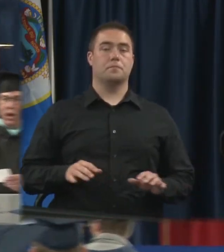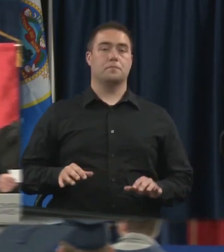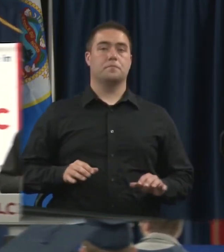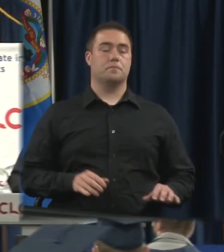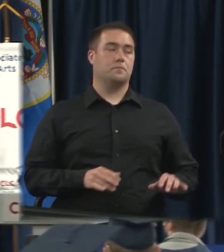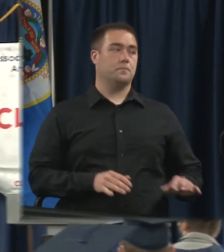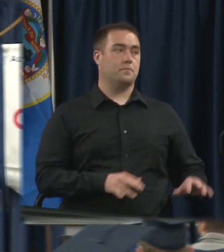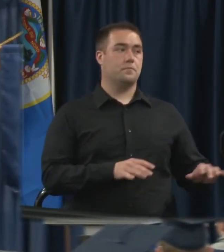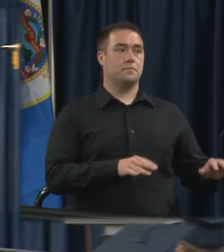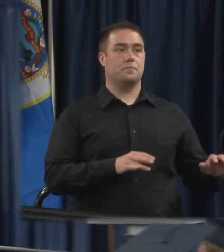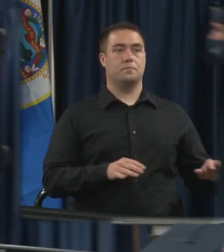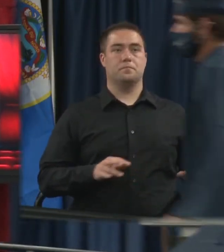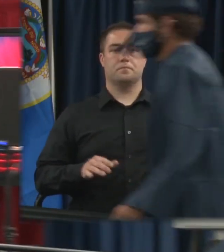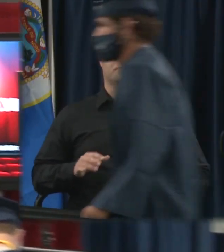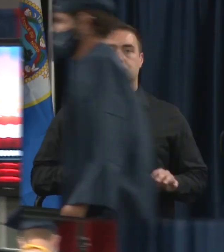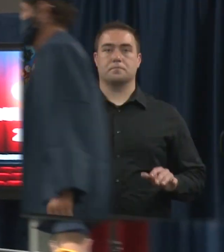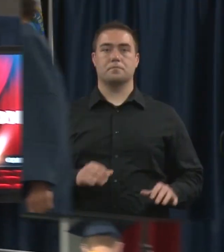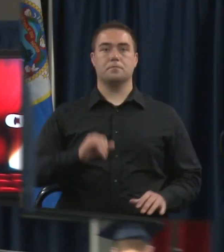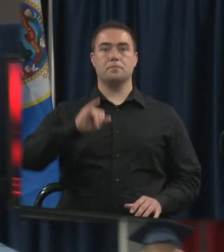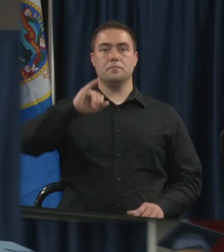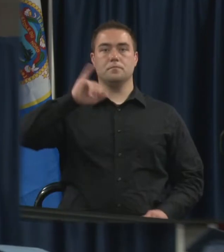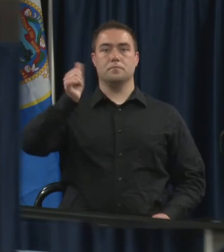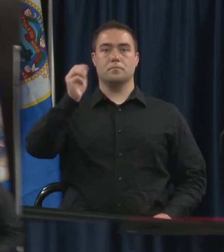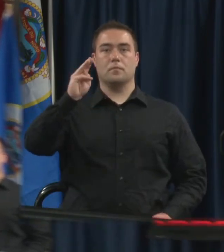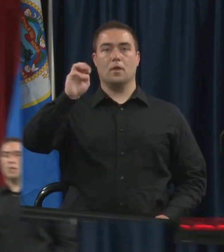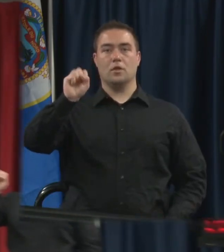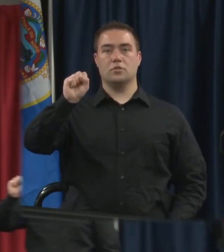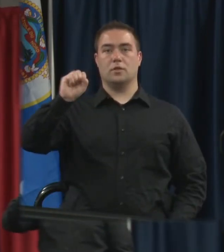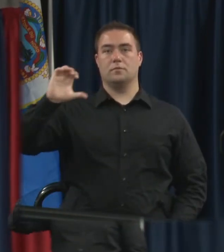James Charles Barrett.